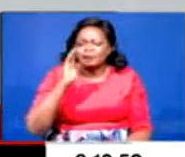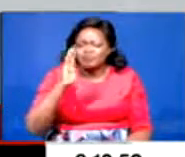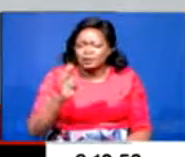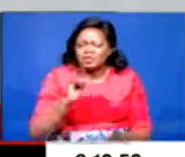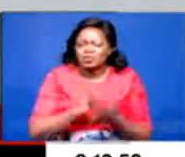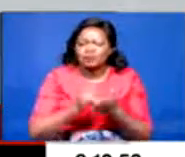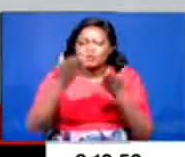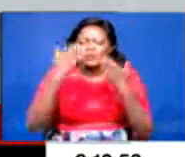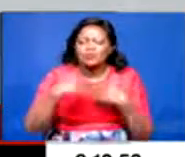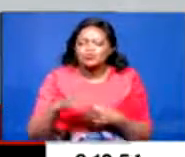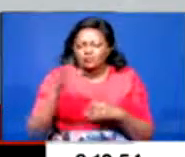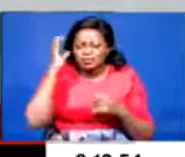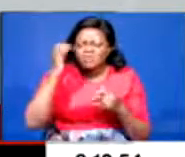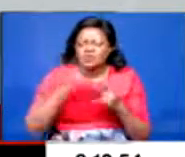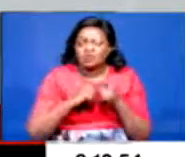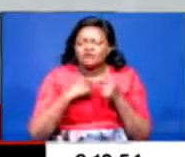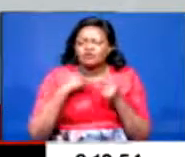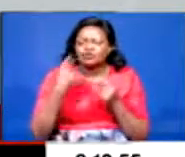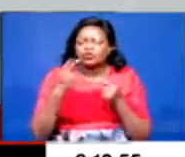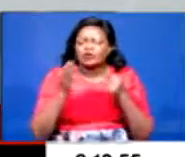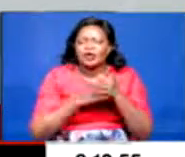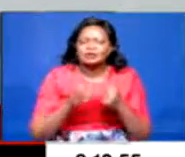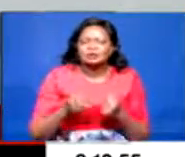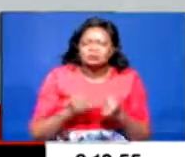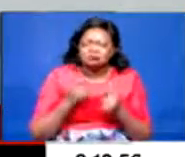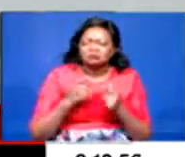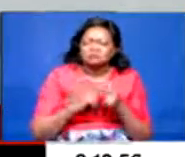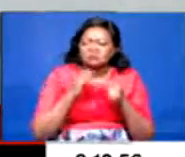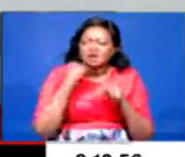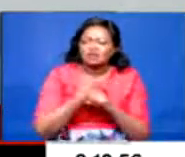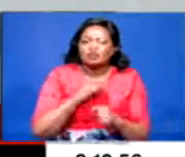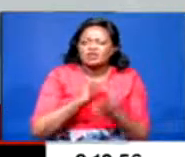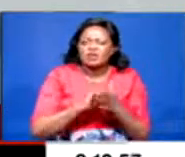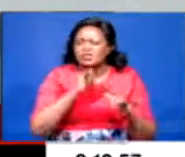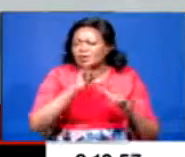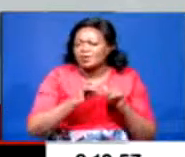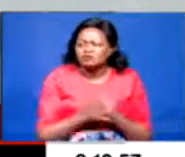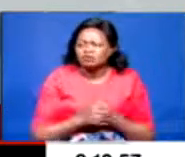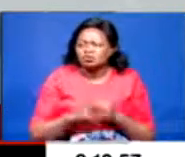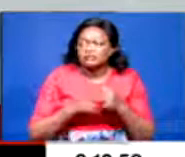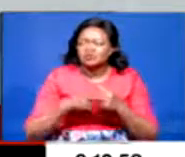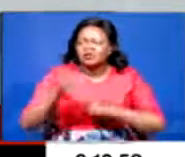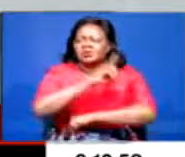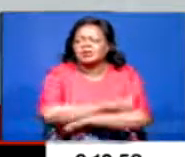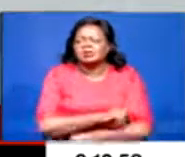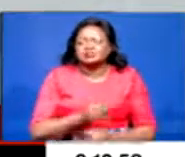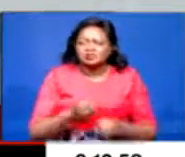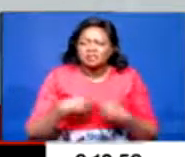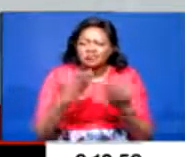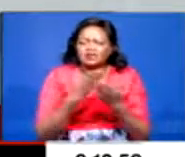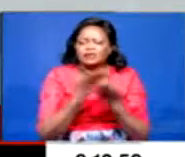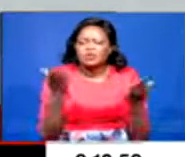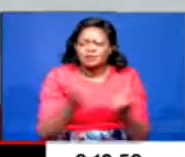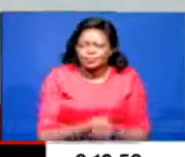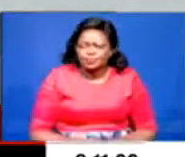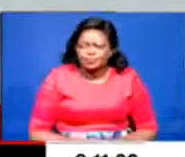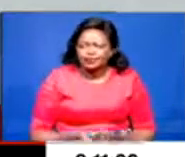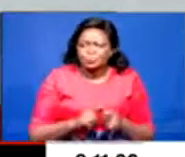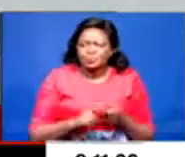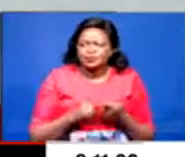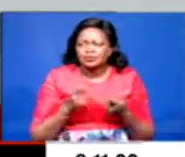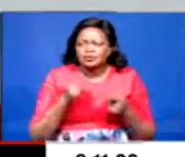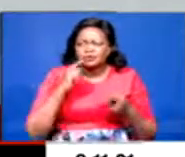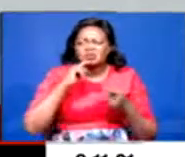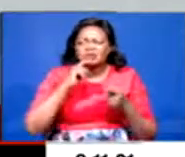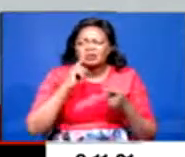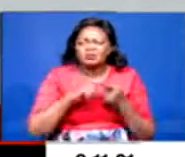only 290 to look through, and he can do that within the 7 days allotted. Exactly, directly. Because I think they're giving themselves until Saturday